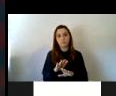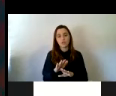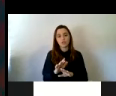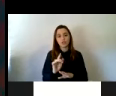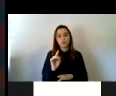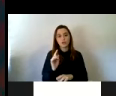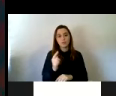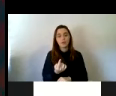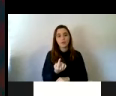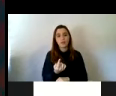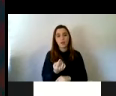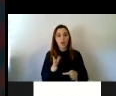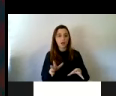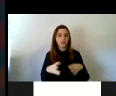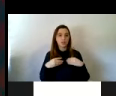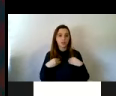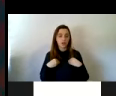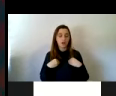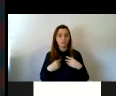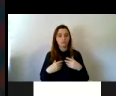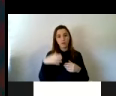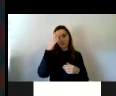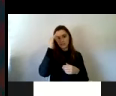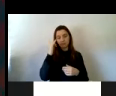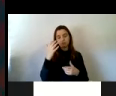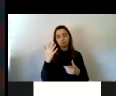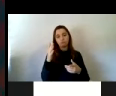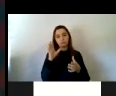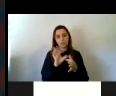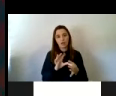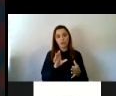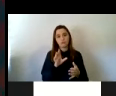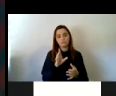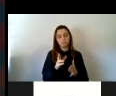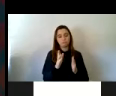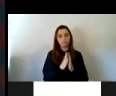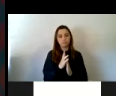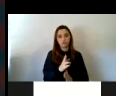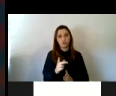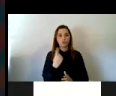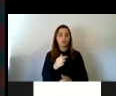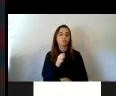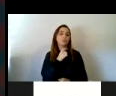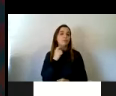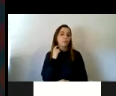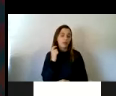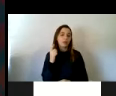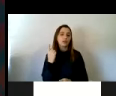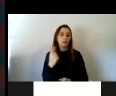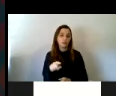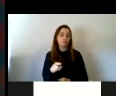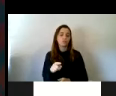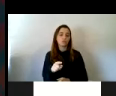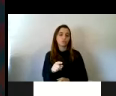accept the Christian principles. We have a college pastor. Sometimes we have